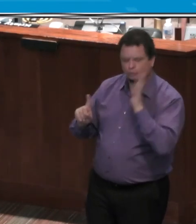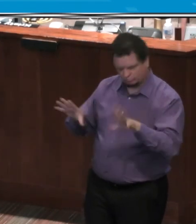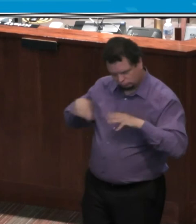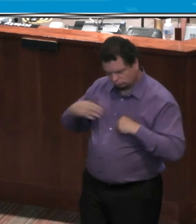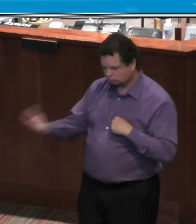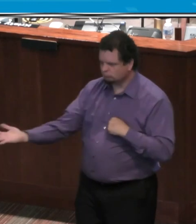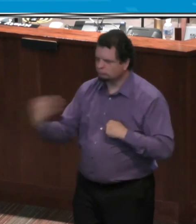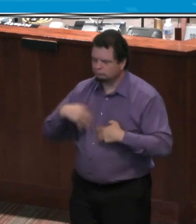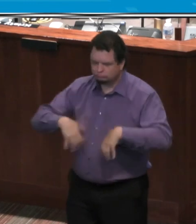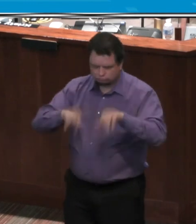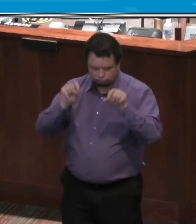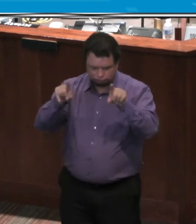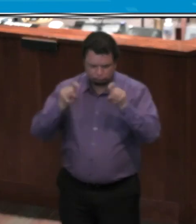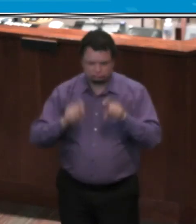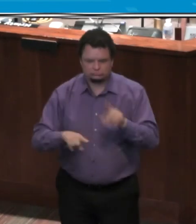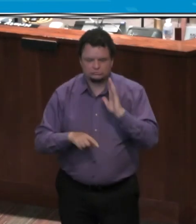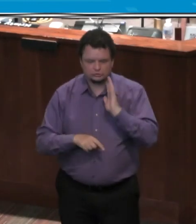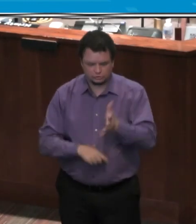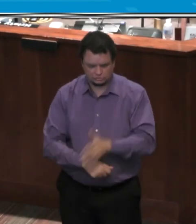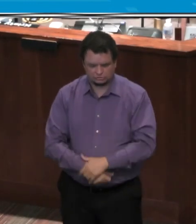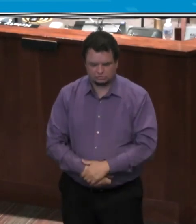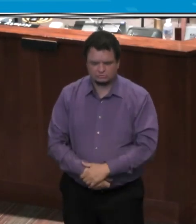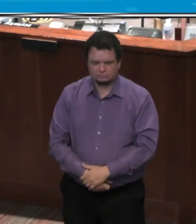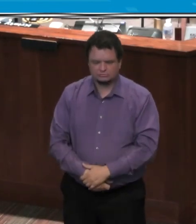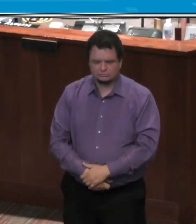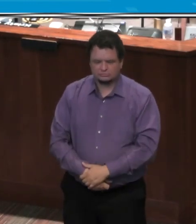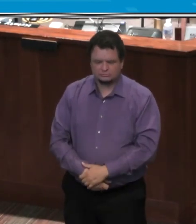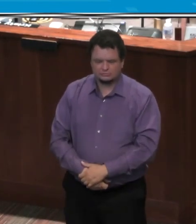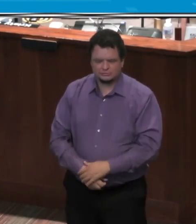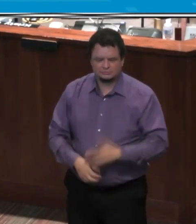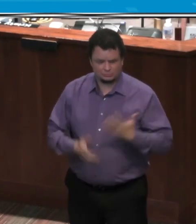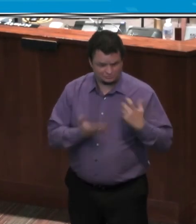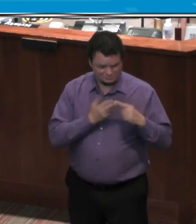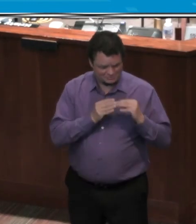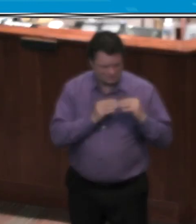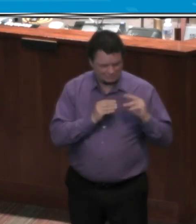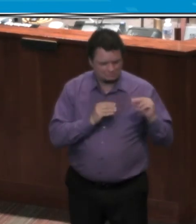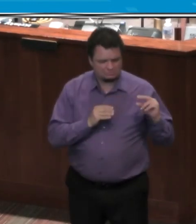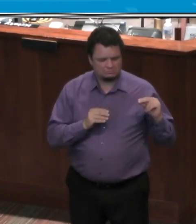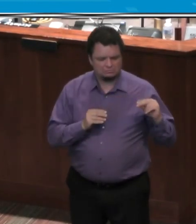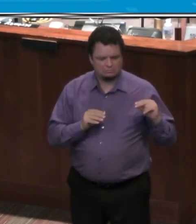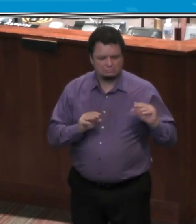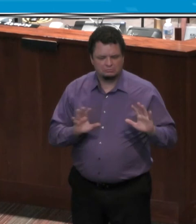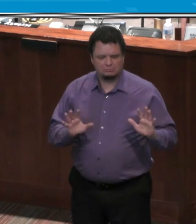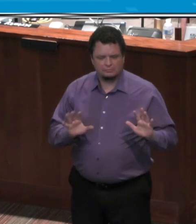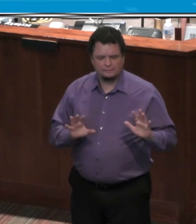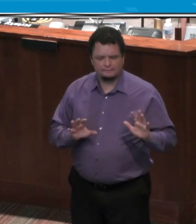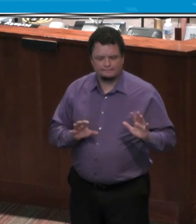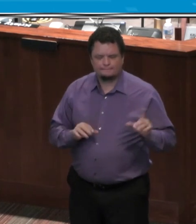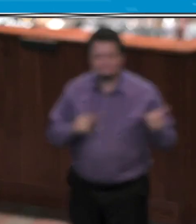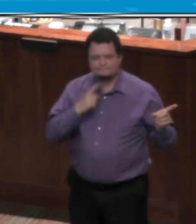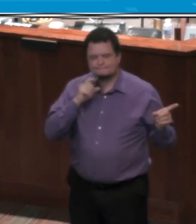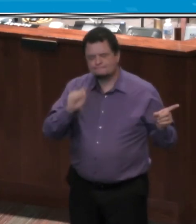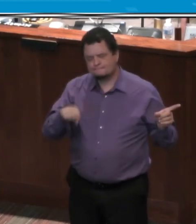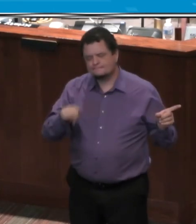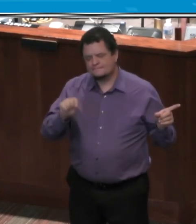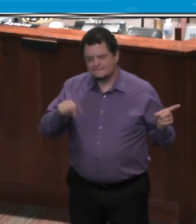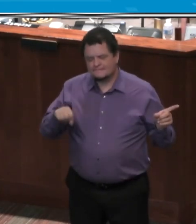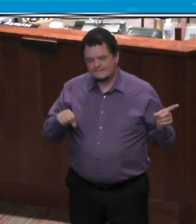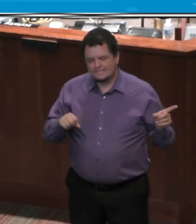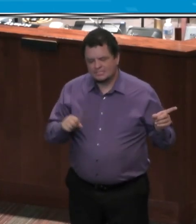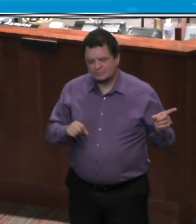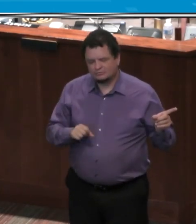bit about that. So we're not doing a... So the most important aspect of